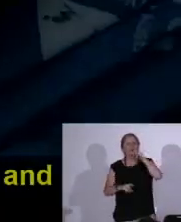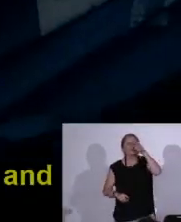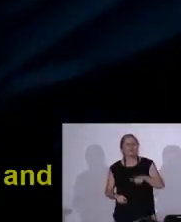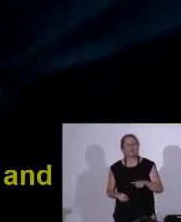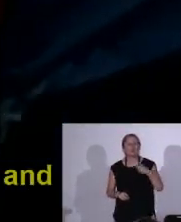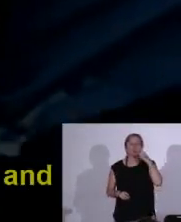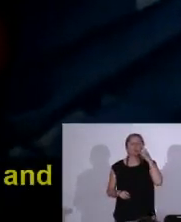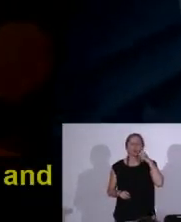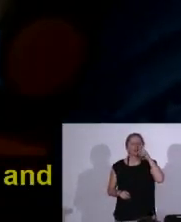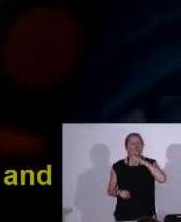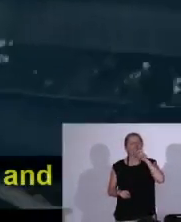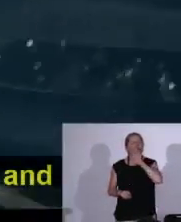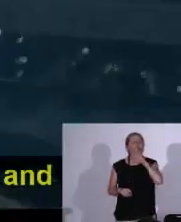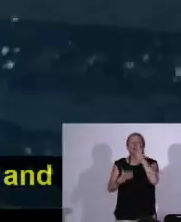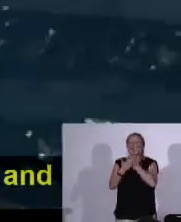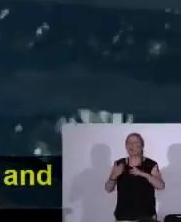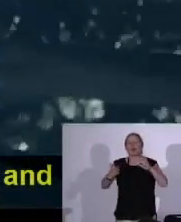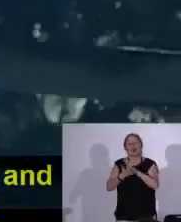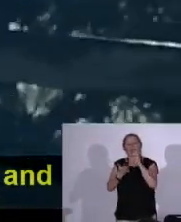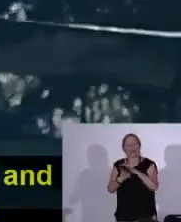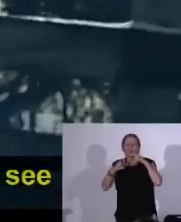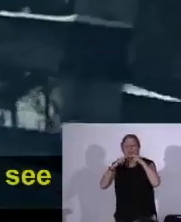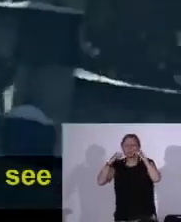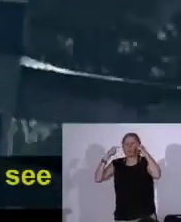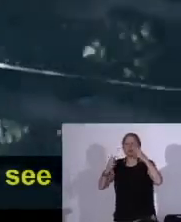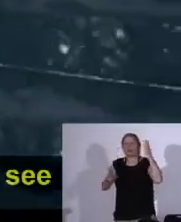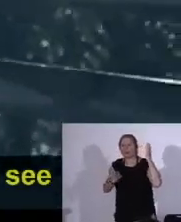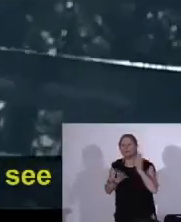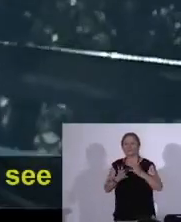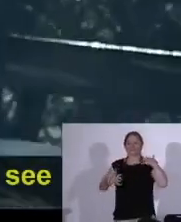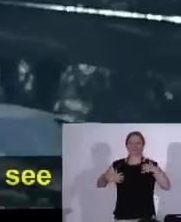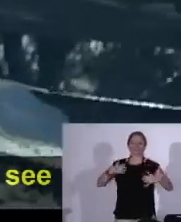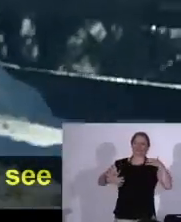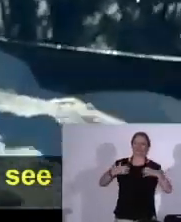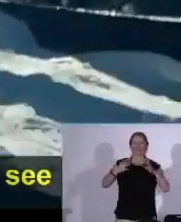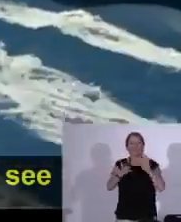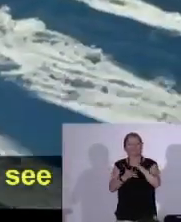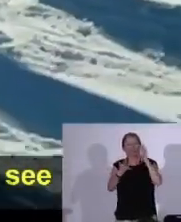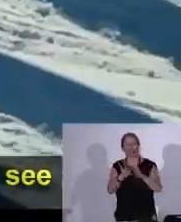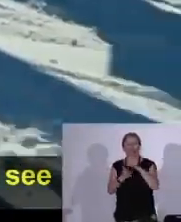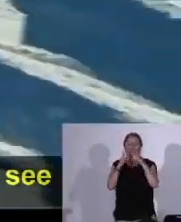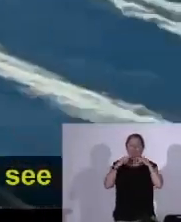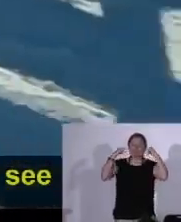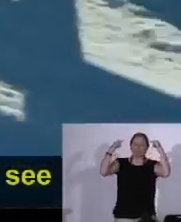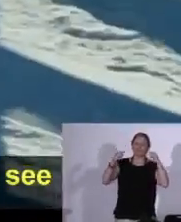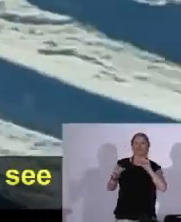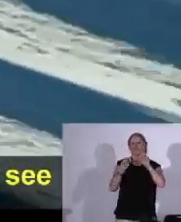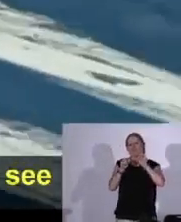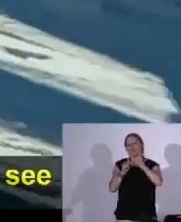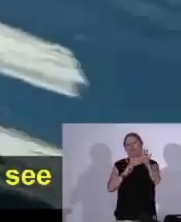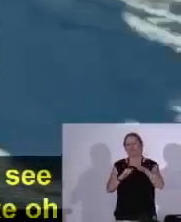so, like not just happy, I'm smiling, but ecstatically happy, you know, just like, oh, you know, that was amazing, you